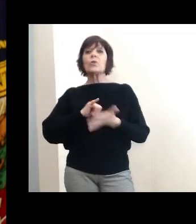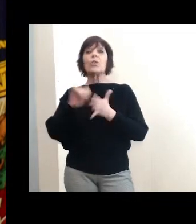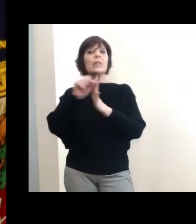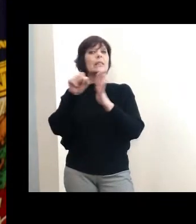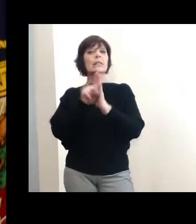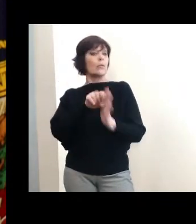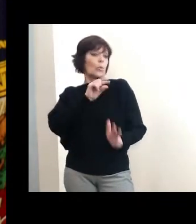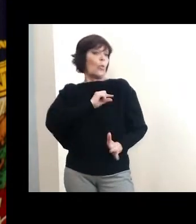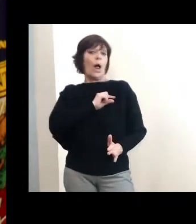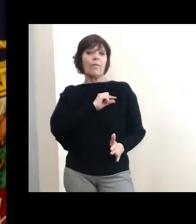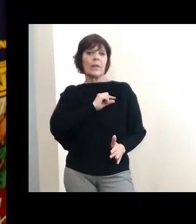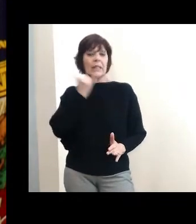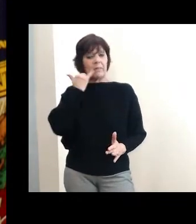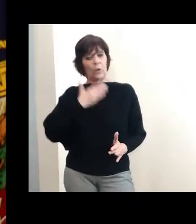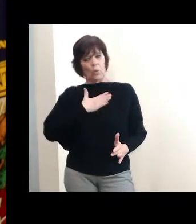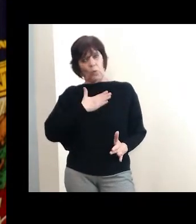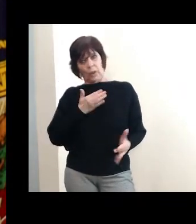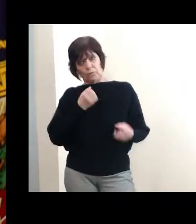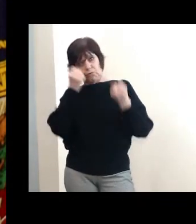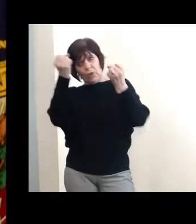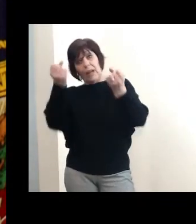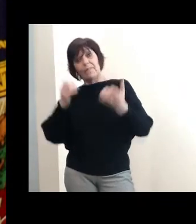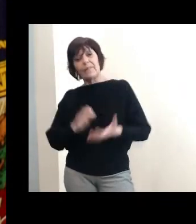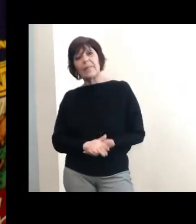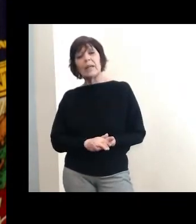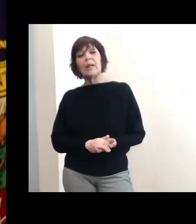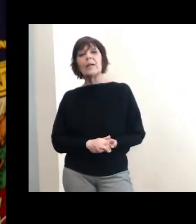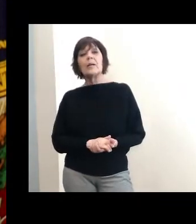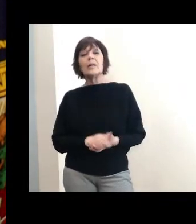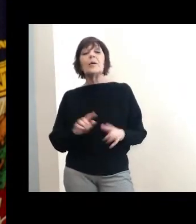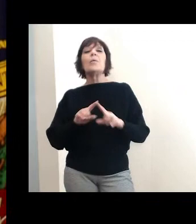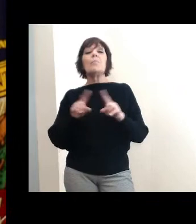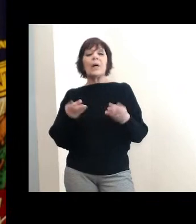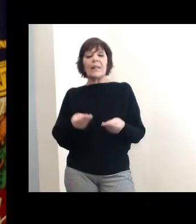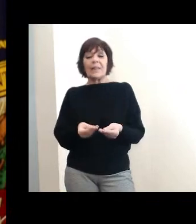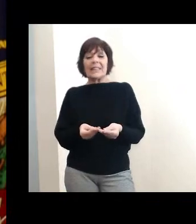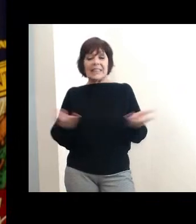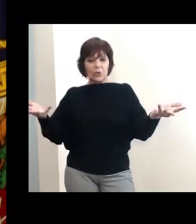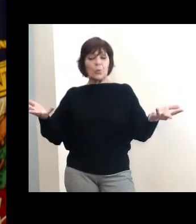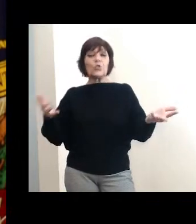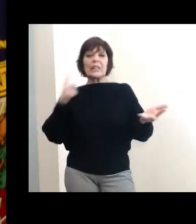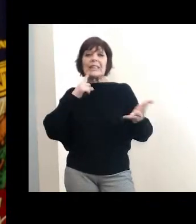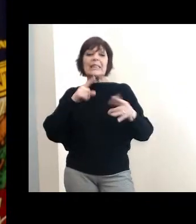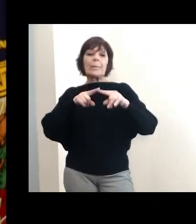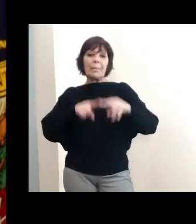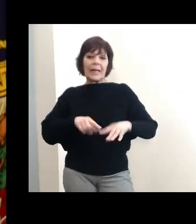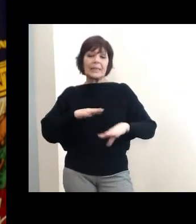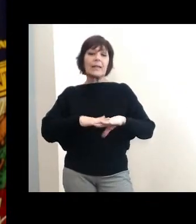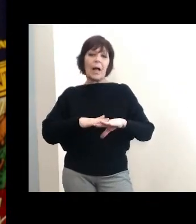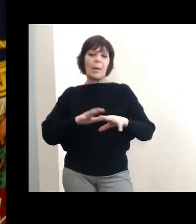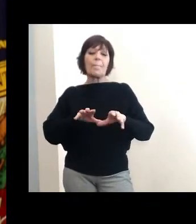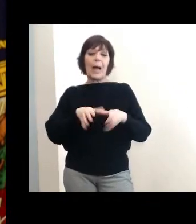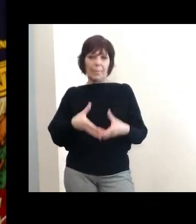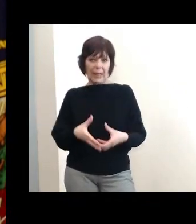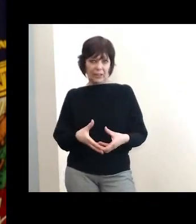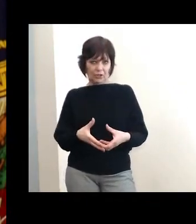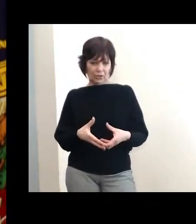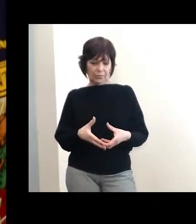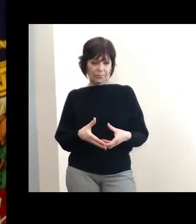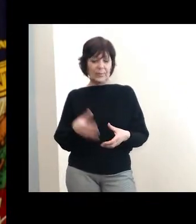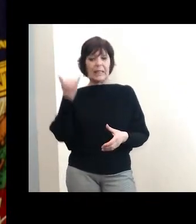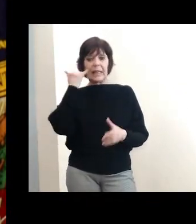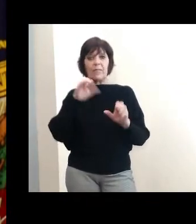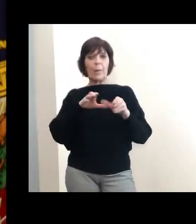can qualify if you're willing to drive. But the distribution is based on population. If the population